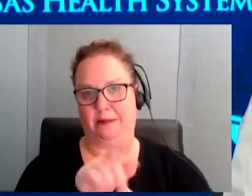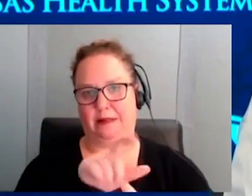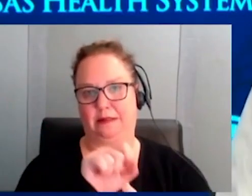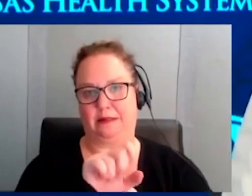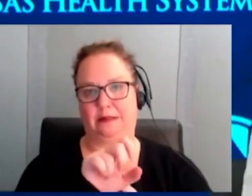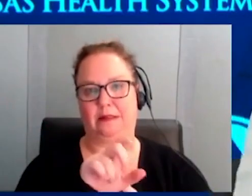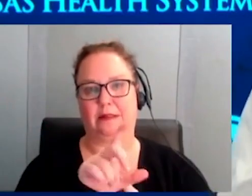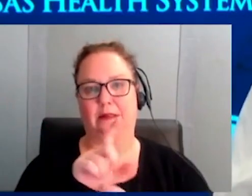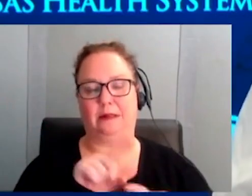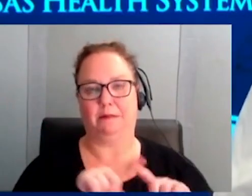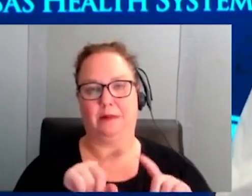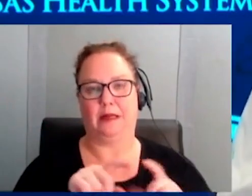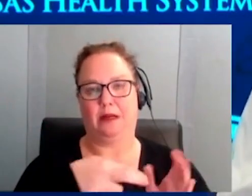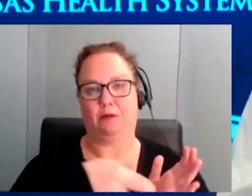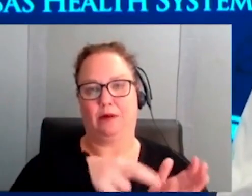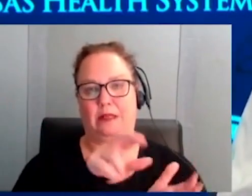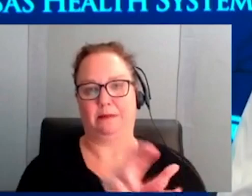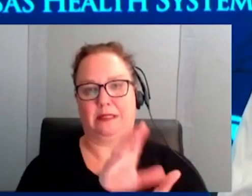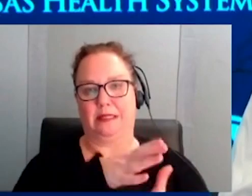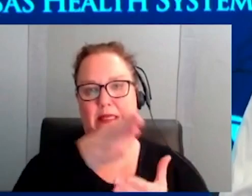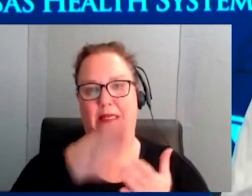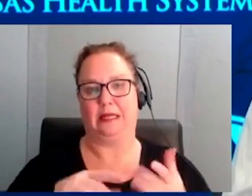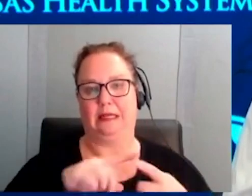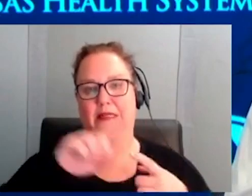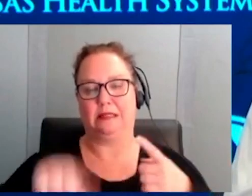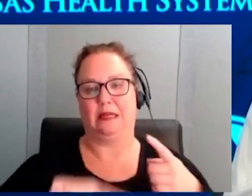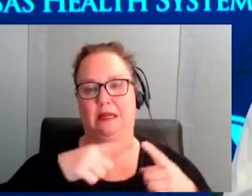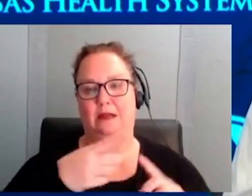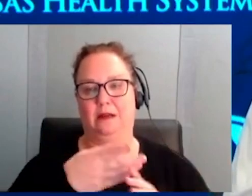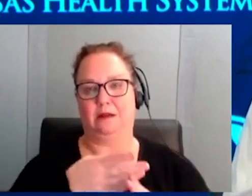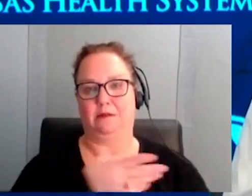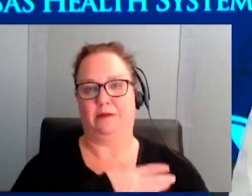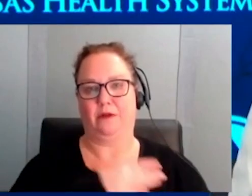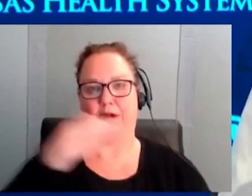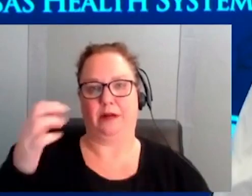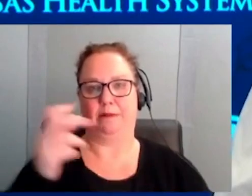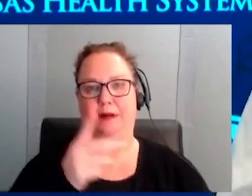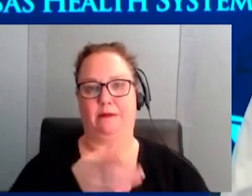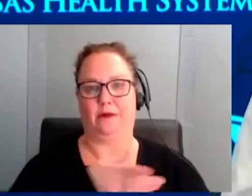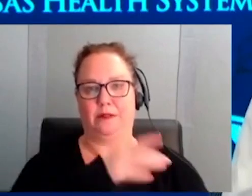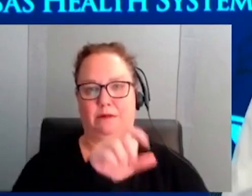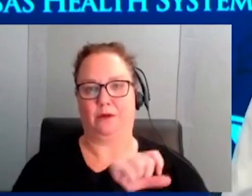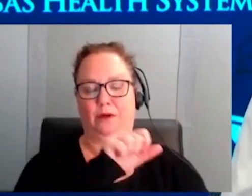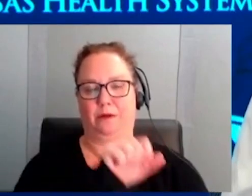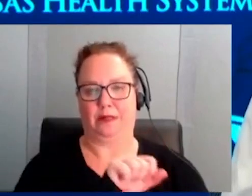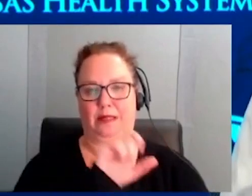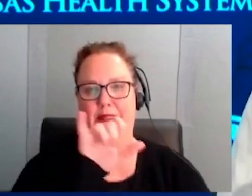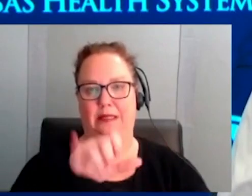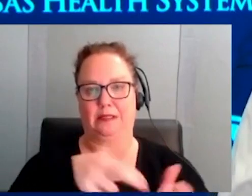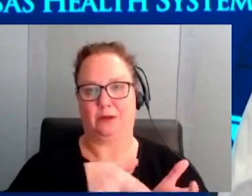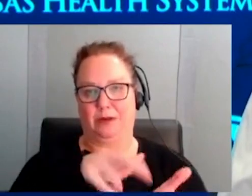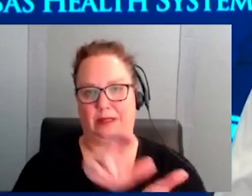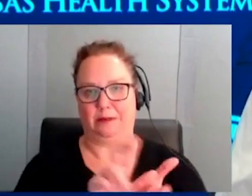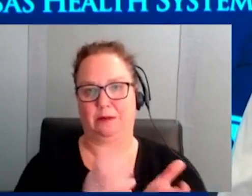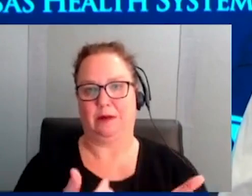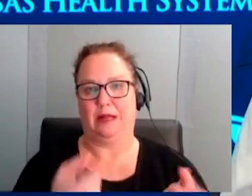would relapse at the end of the cycle before he would come for his appointment, and that's when the relapse would happen. Once we started